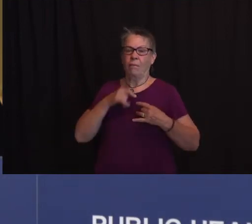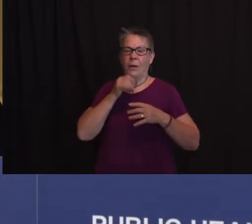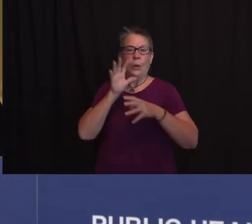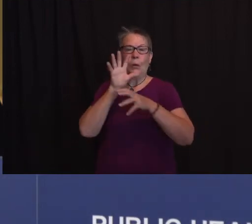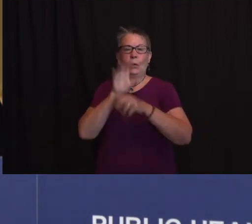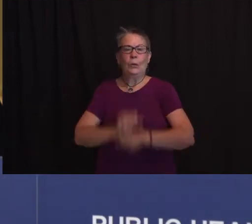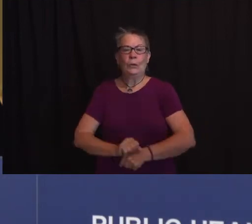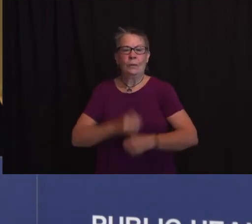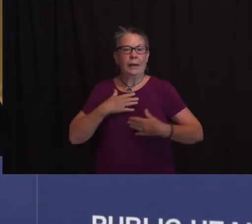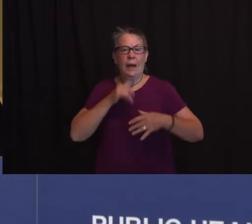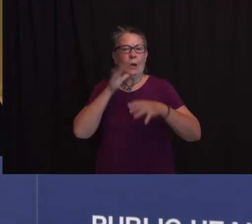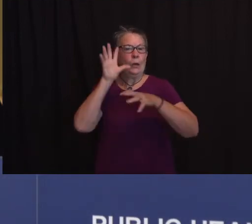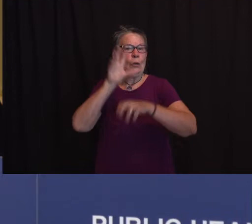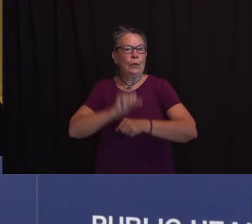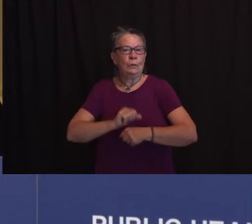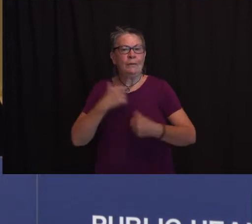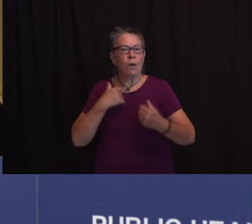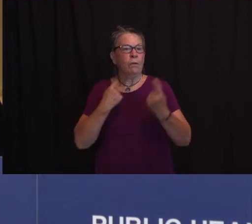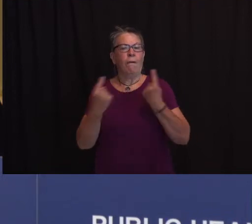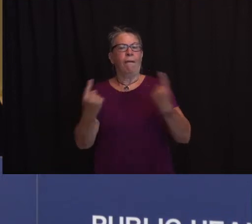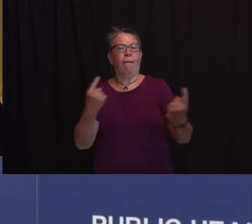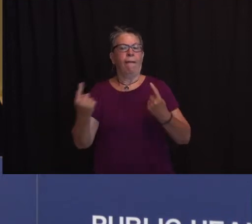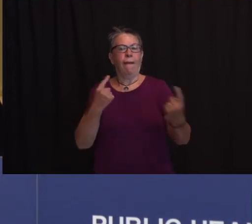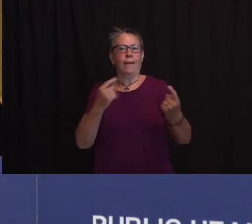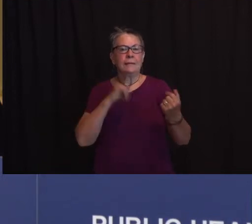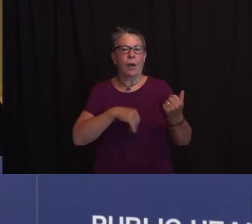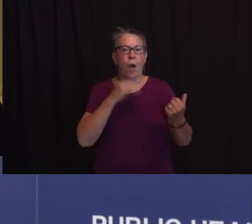rhinovirus, so we'll continue to monitor.